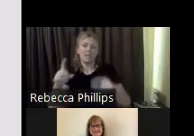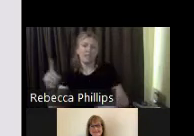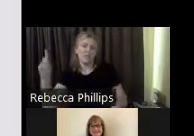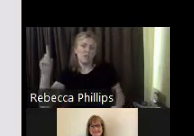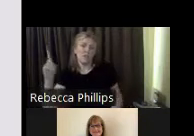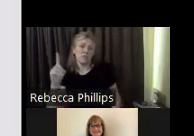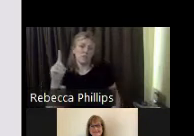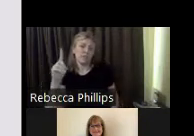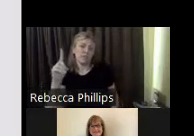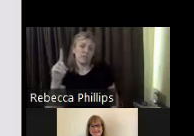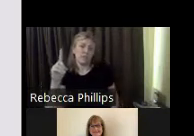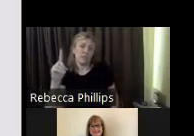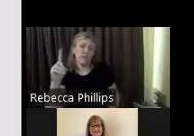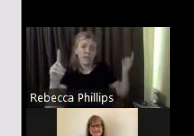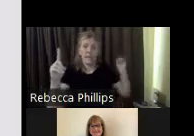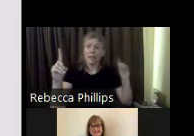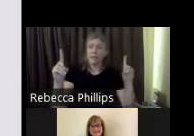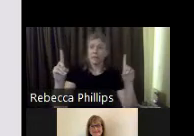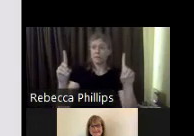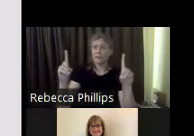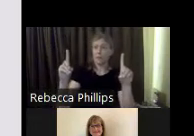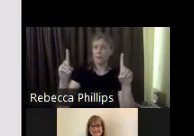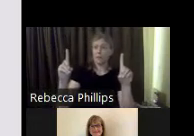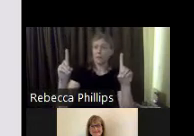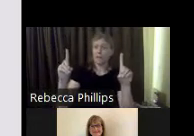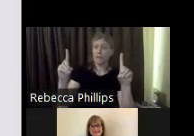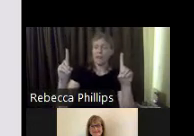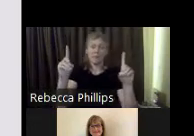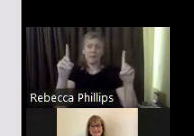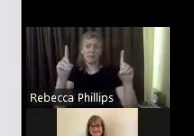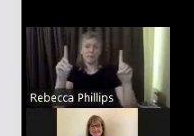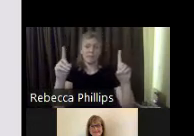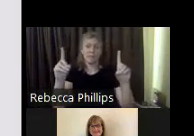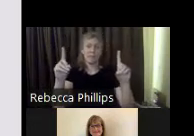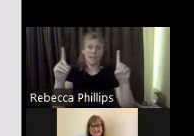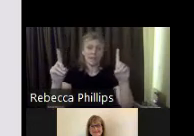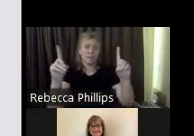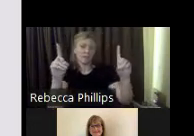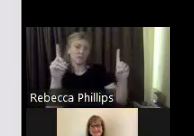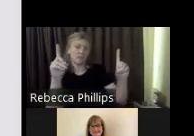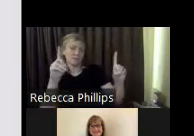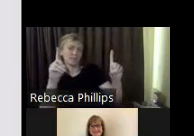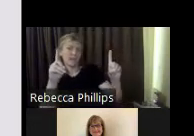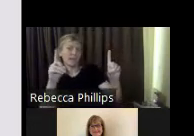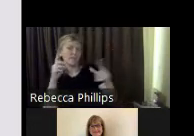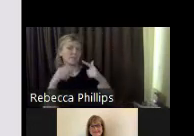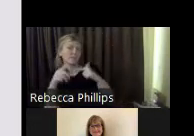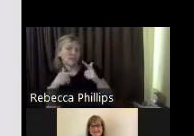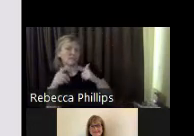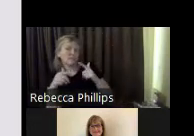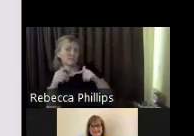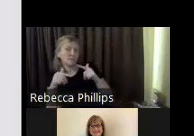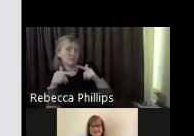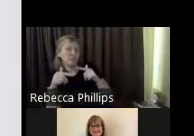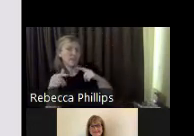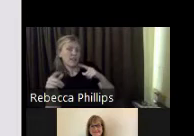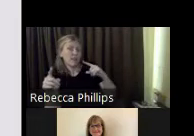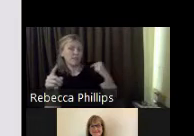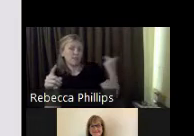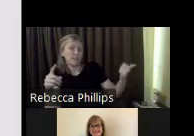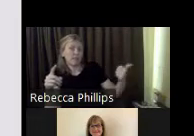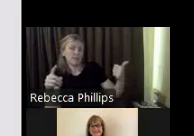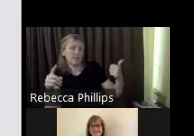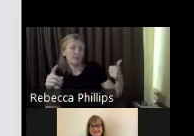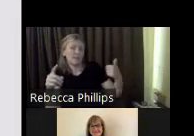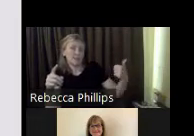they will say like one person came in and then another person came in and they represent, then they'll like kind of switch over to this side and then they'll sign for this person. And